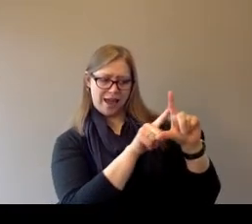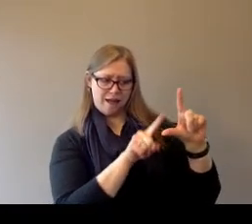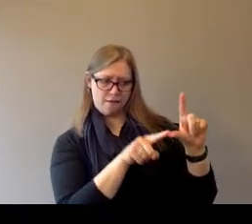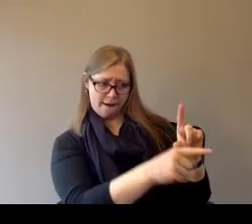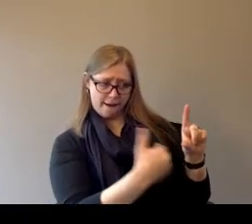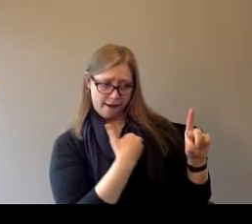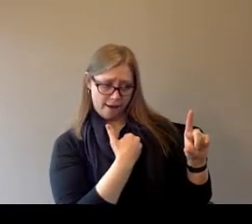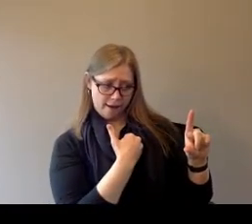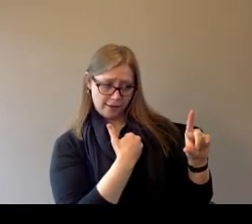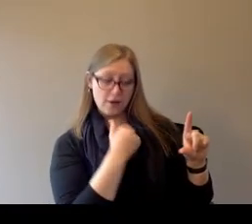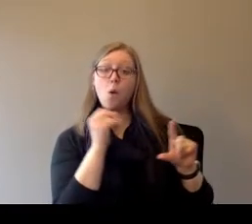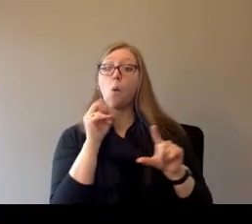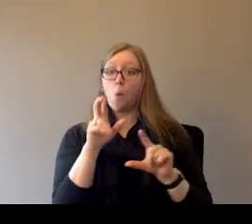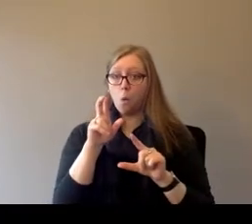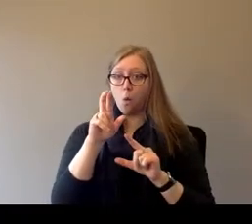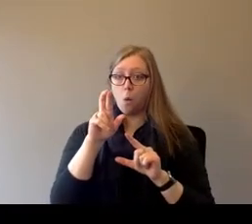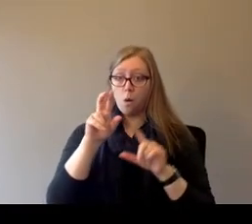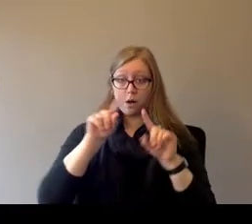side lengths.